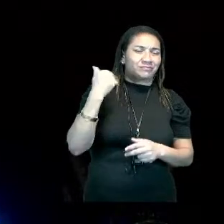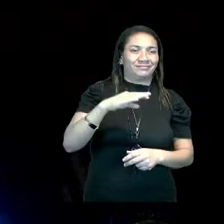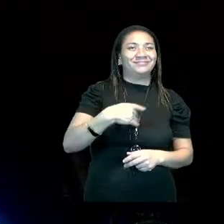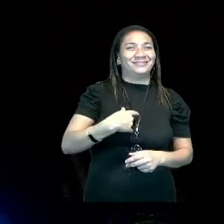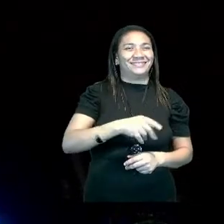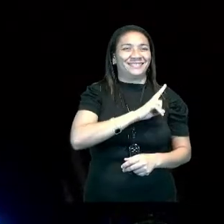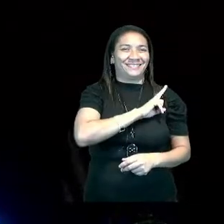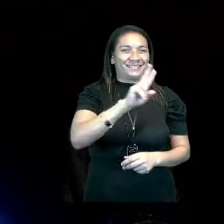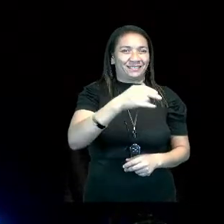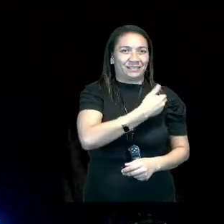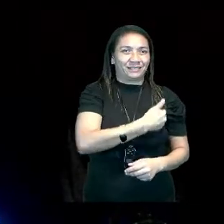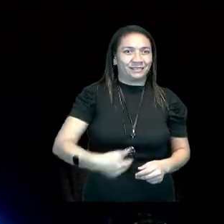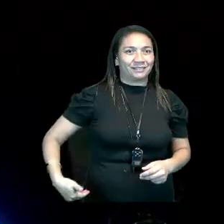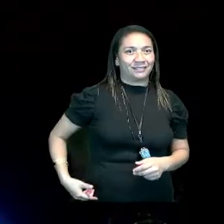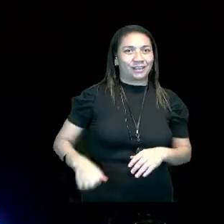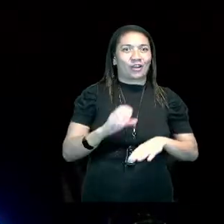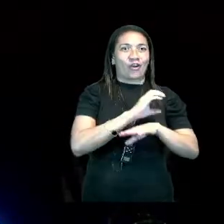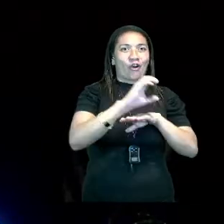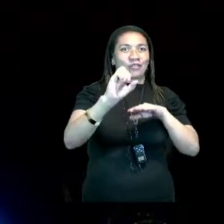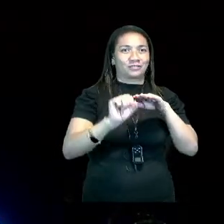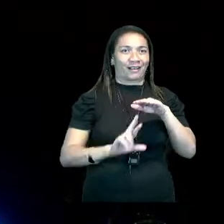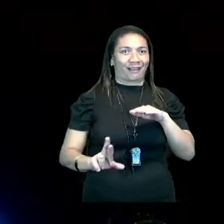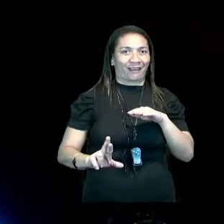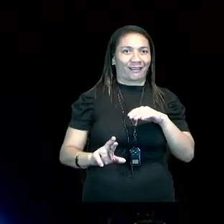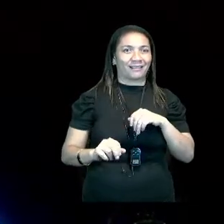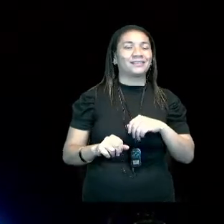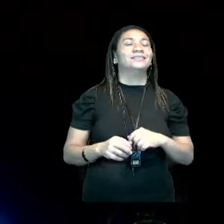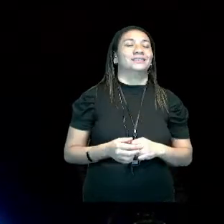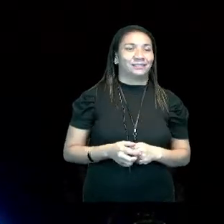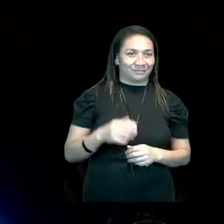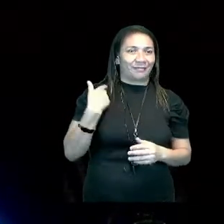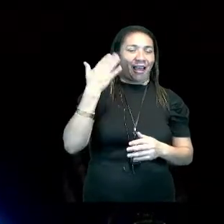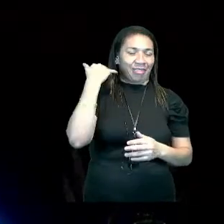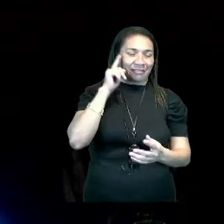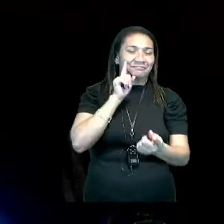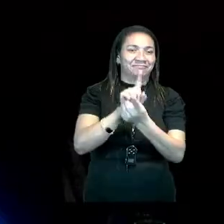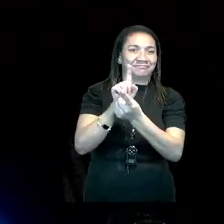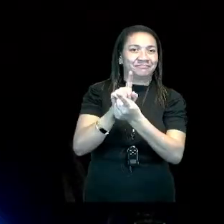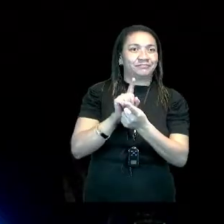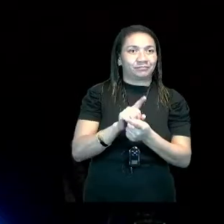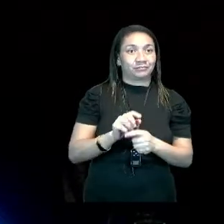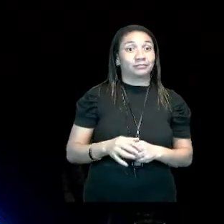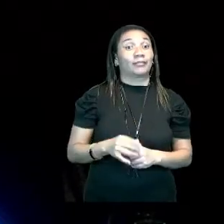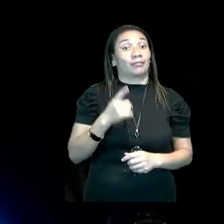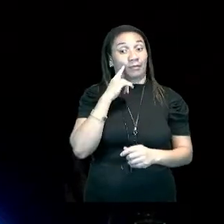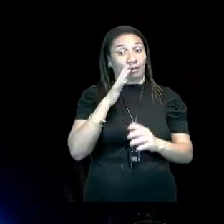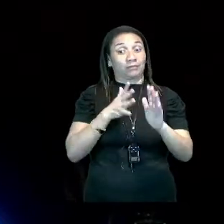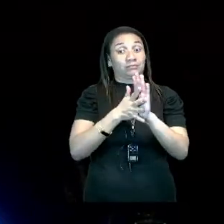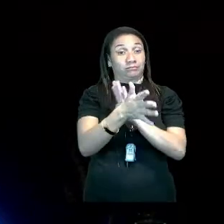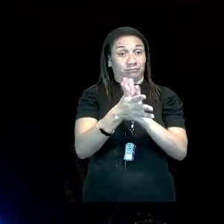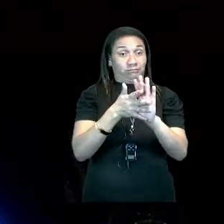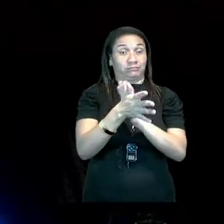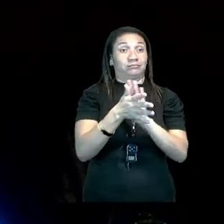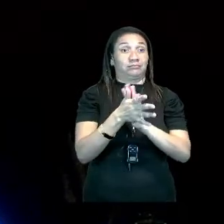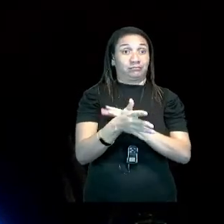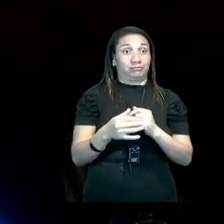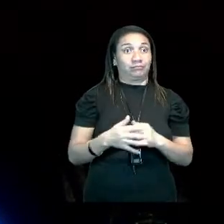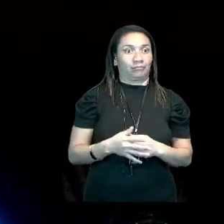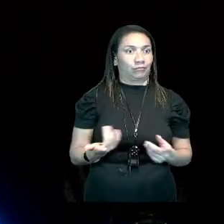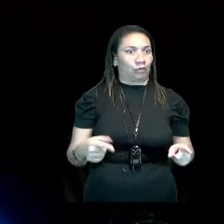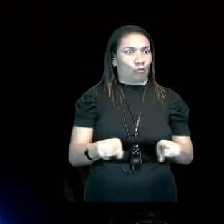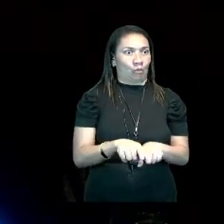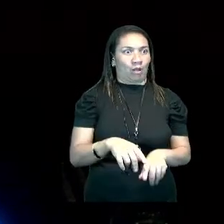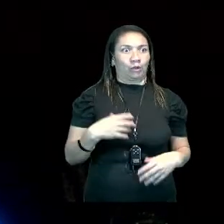Rica. And let me say that I'm equally honored to be here with all of